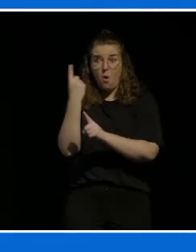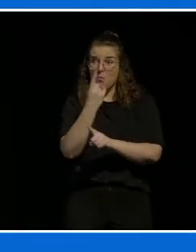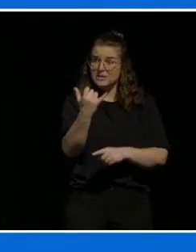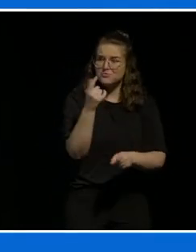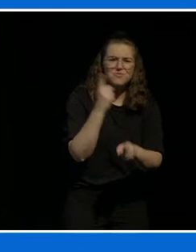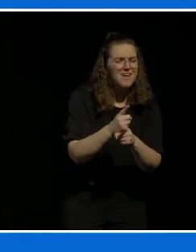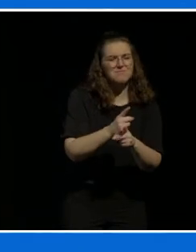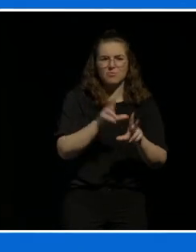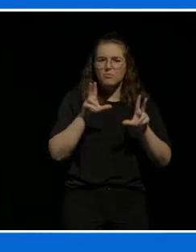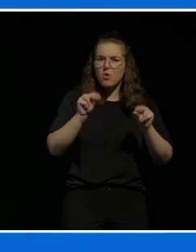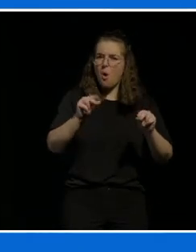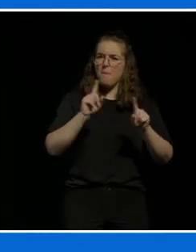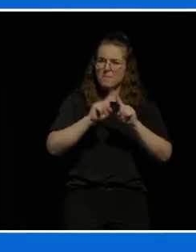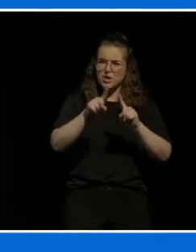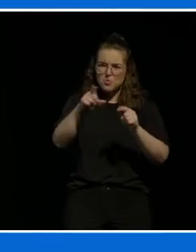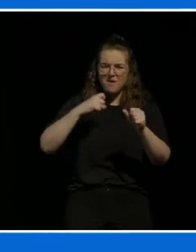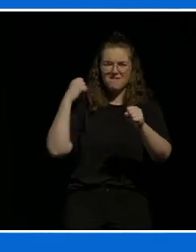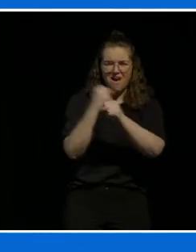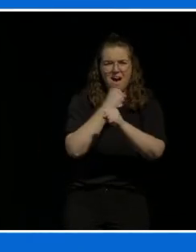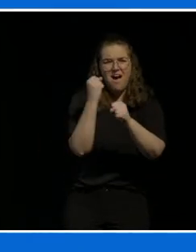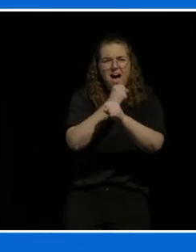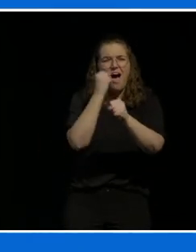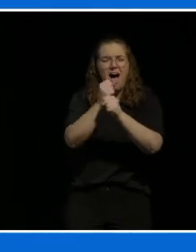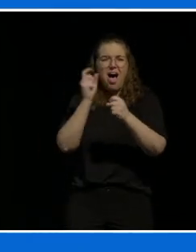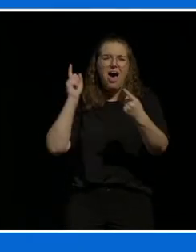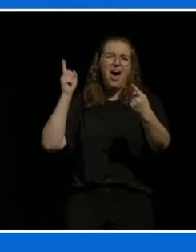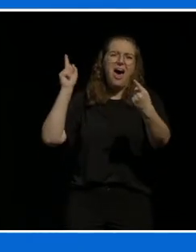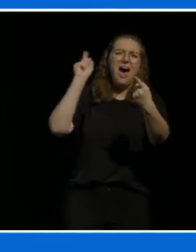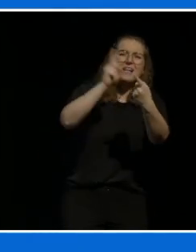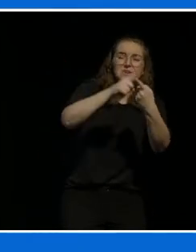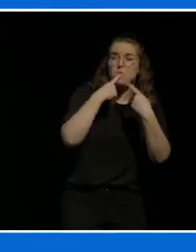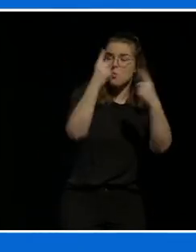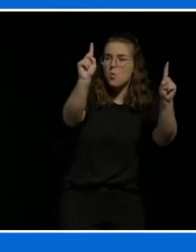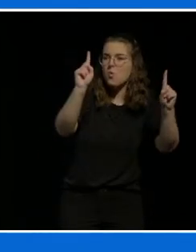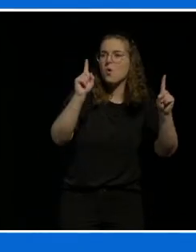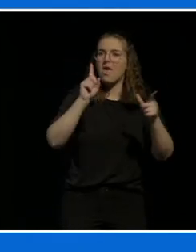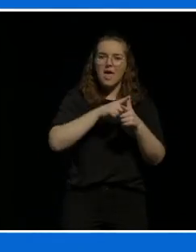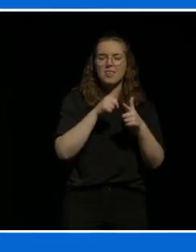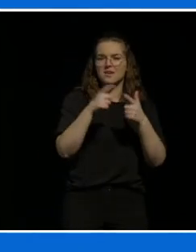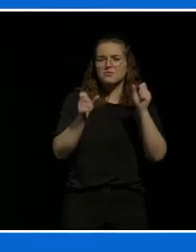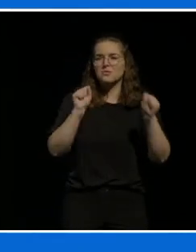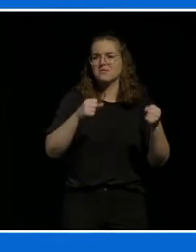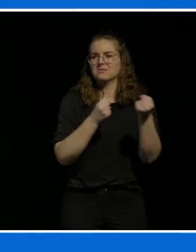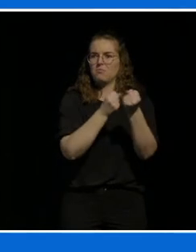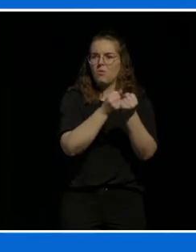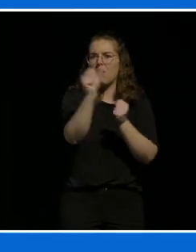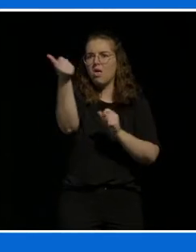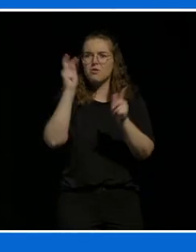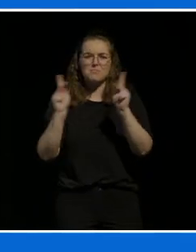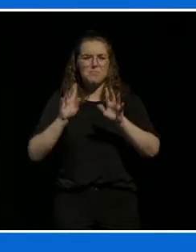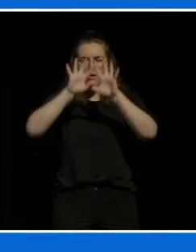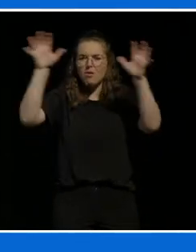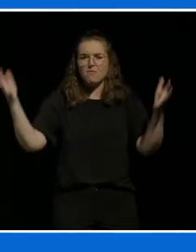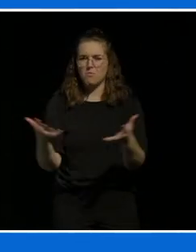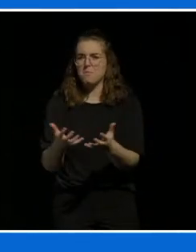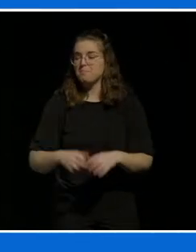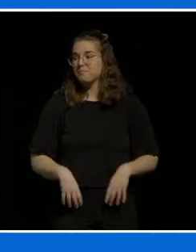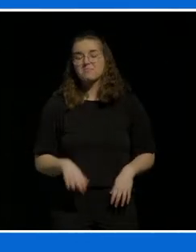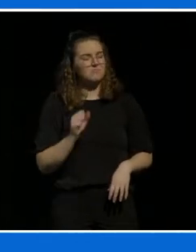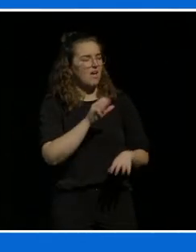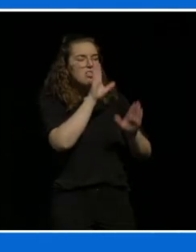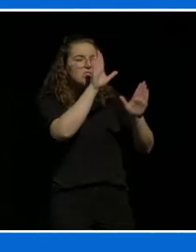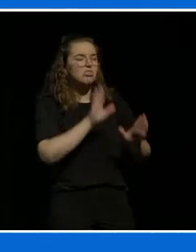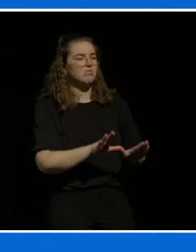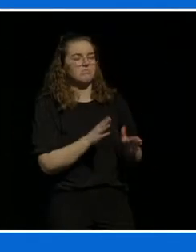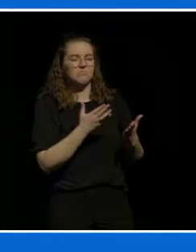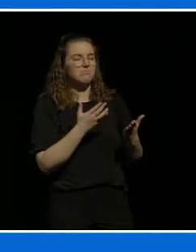but you are going to fight until you get to that solution so that it can scale and support young people all over the world. Yeah, I absolutely love that answer,